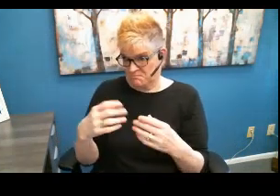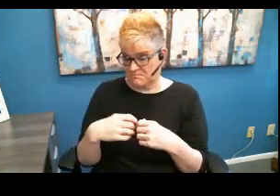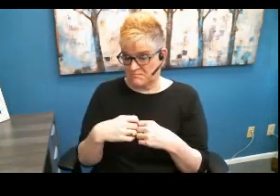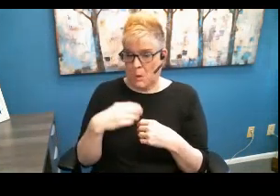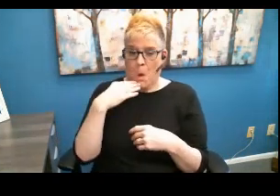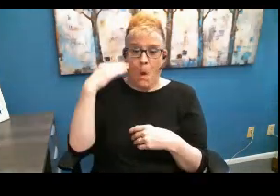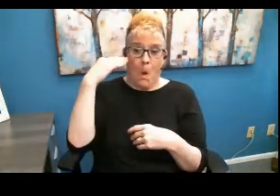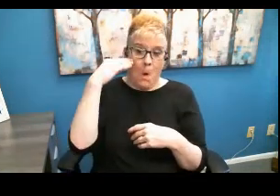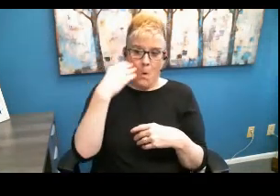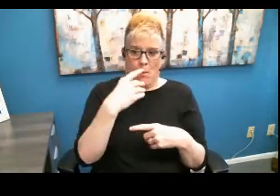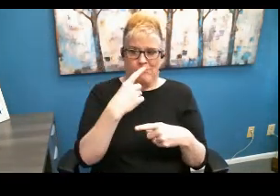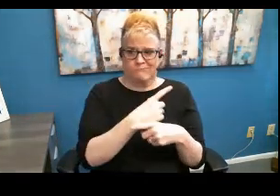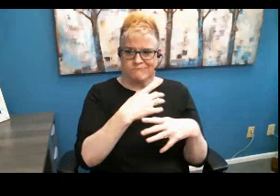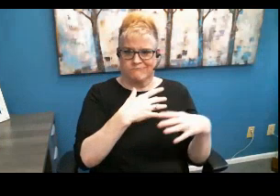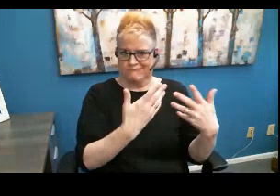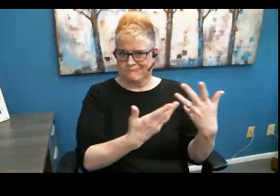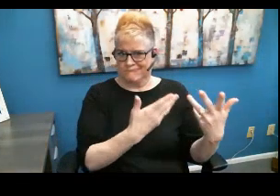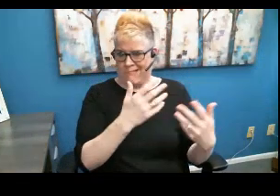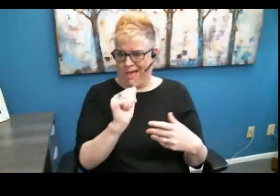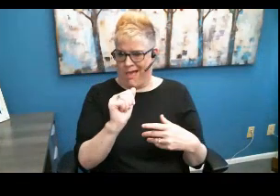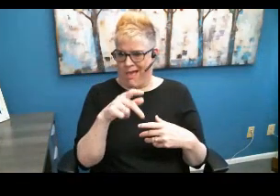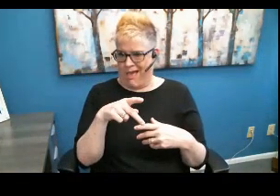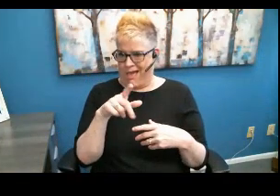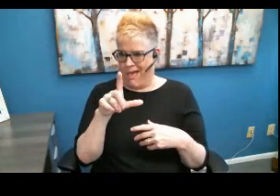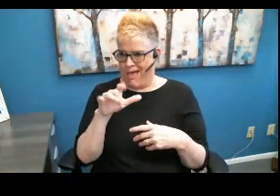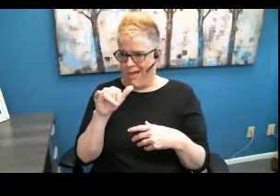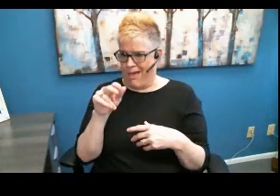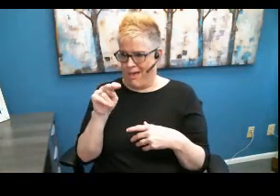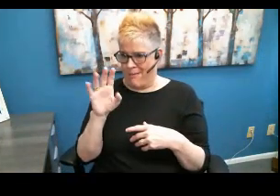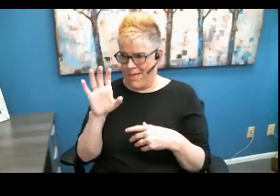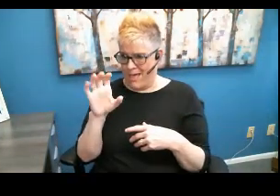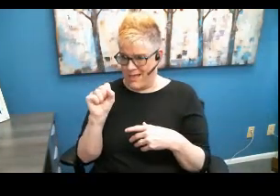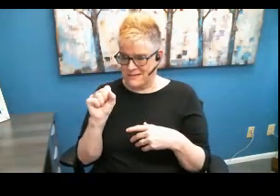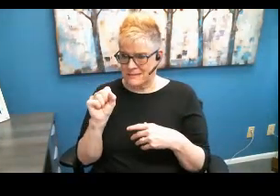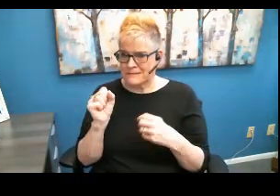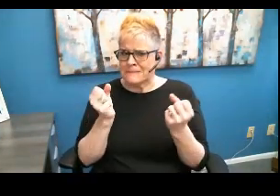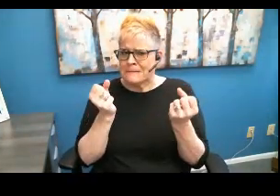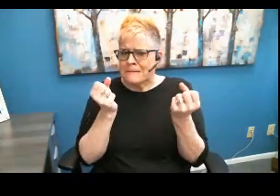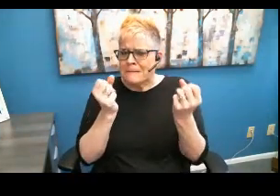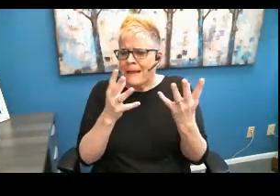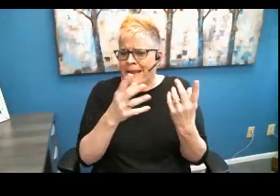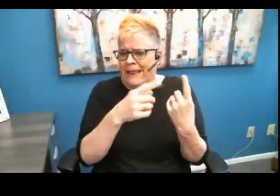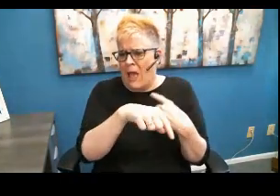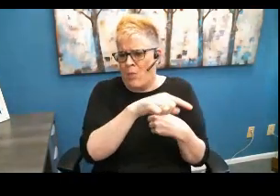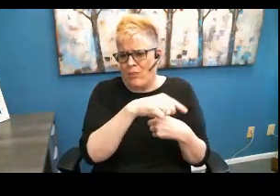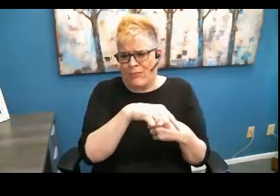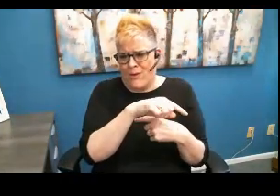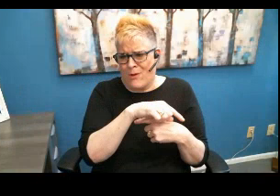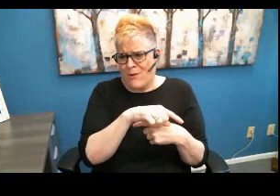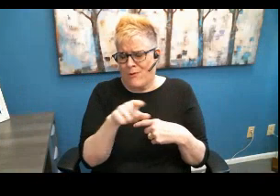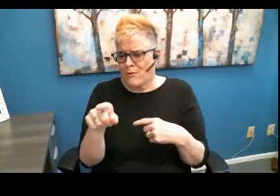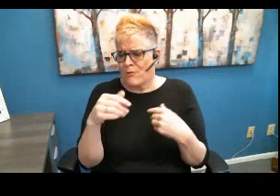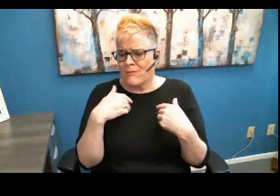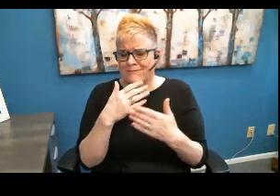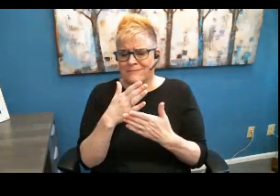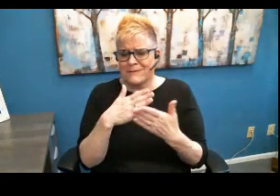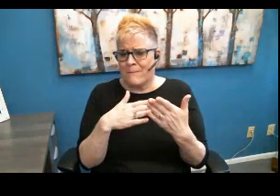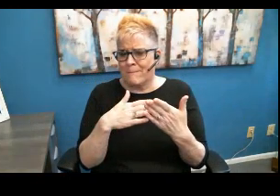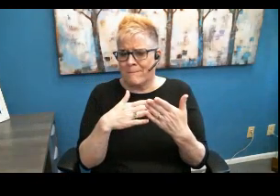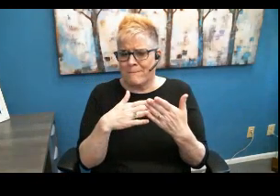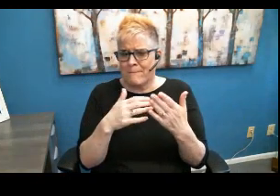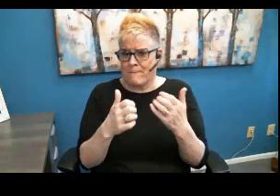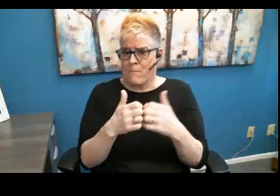other appliances, but on residential appliances, there's just many that are out there. So you have most of